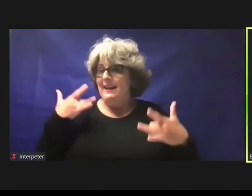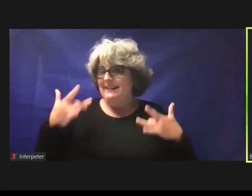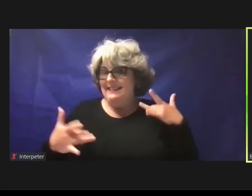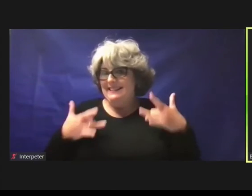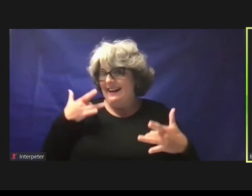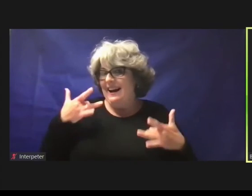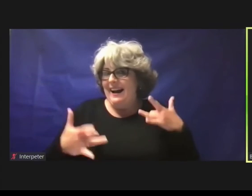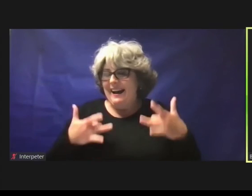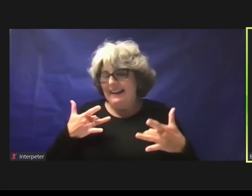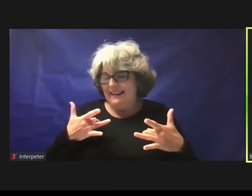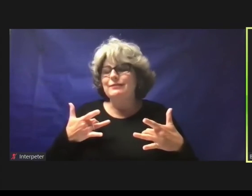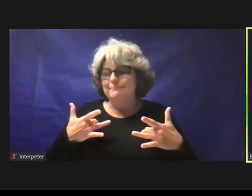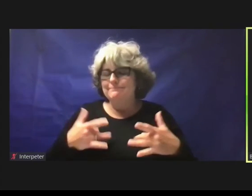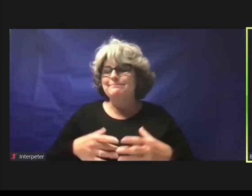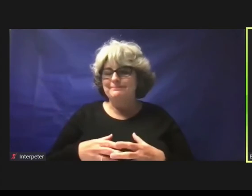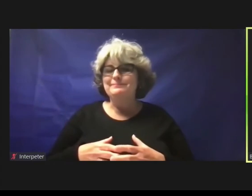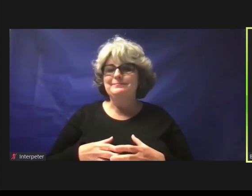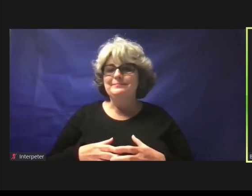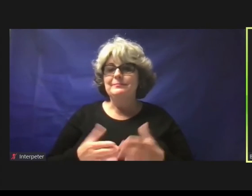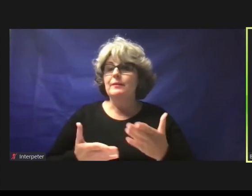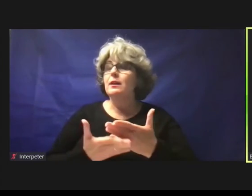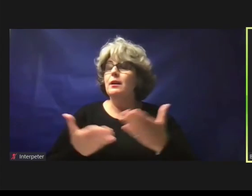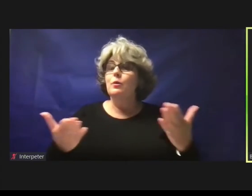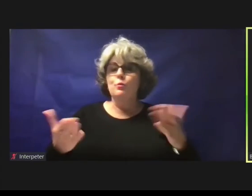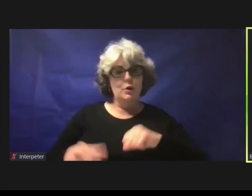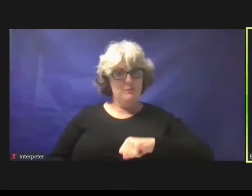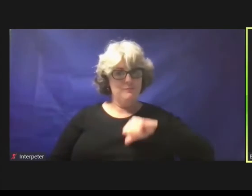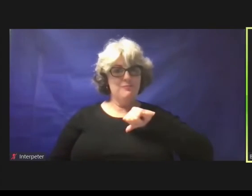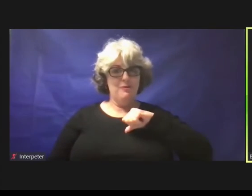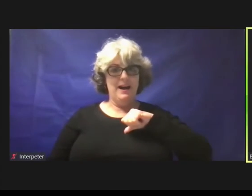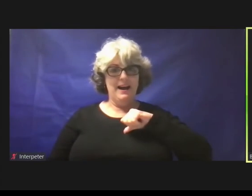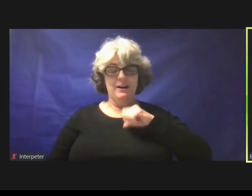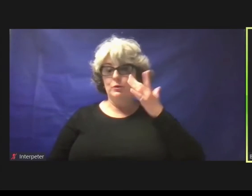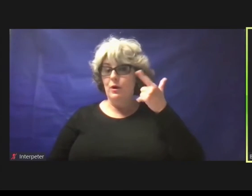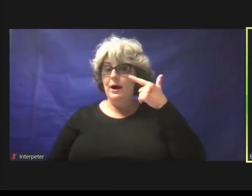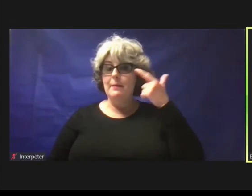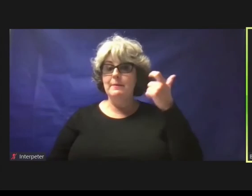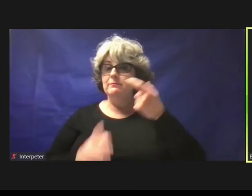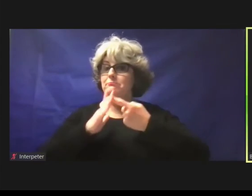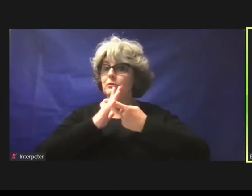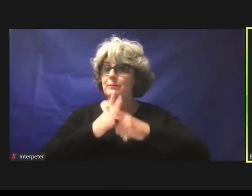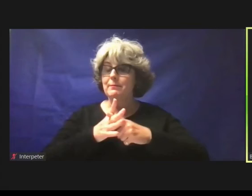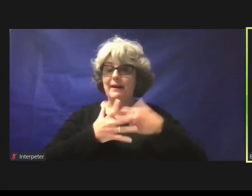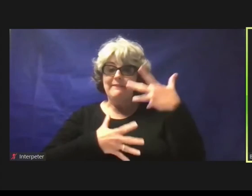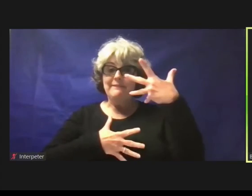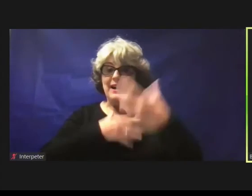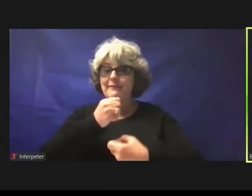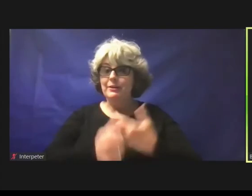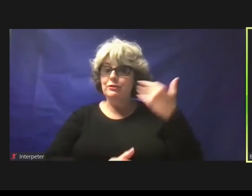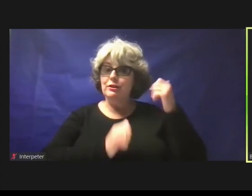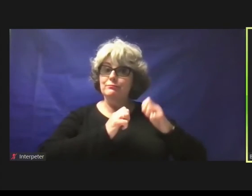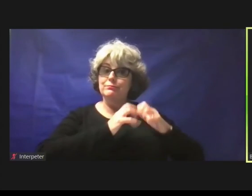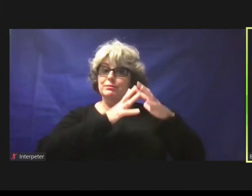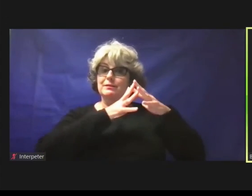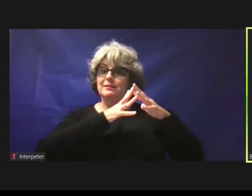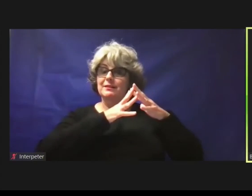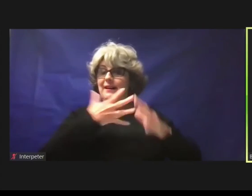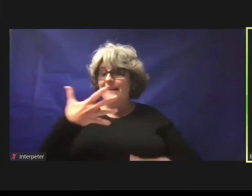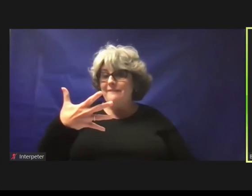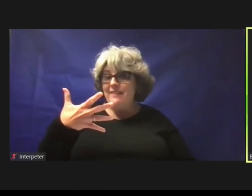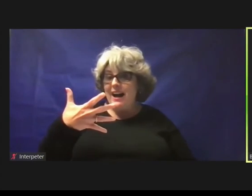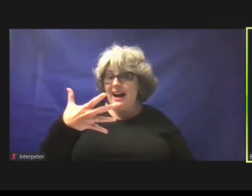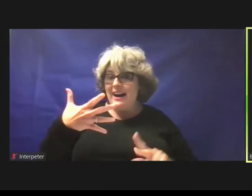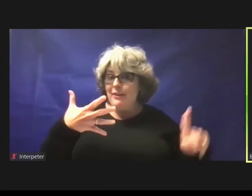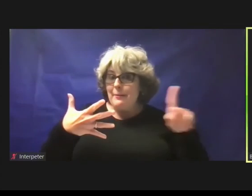about it. We really are. We're very proud because when we started 5 years ago, we had 5 people,